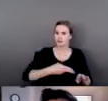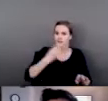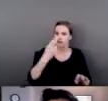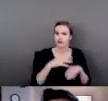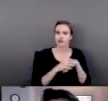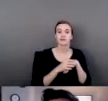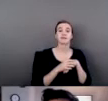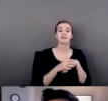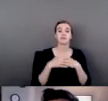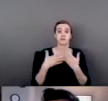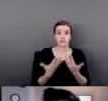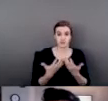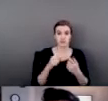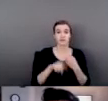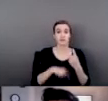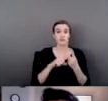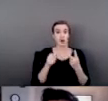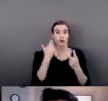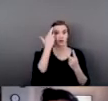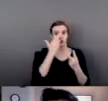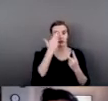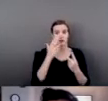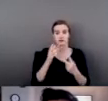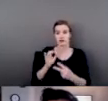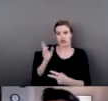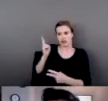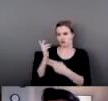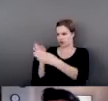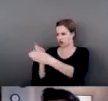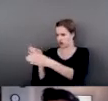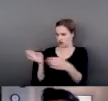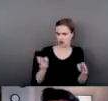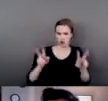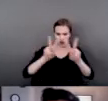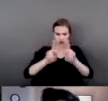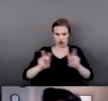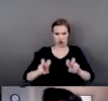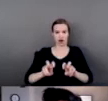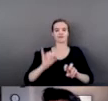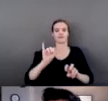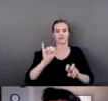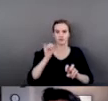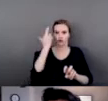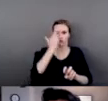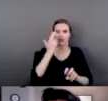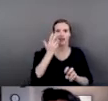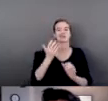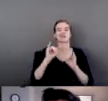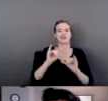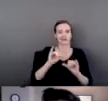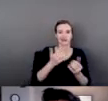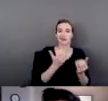why there is so much distrust when it comes to the federal government. And in like my aspect, you